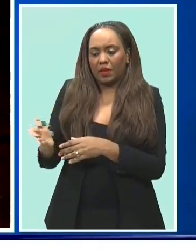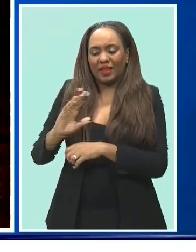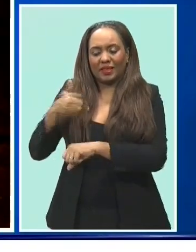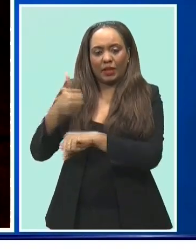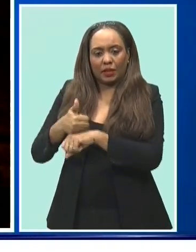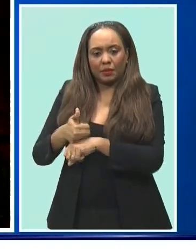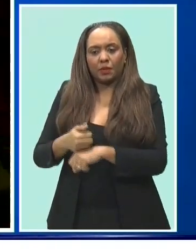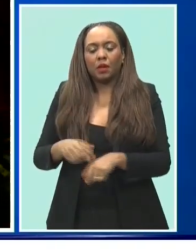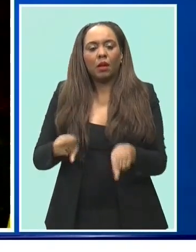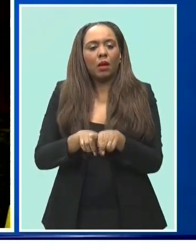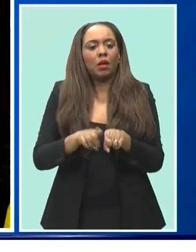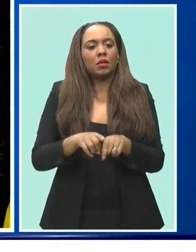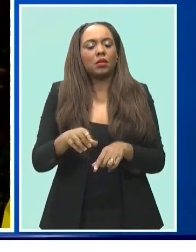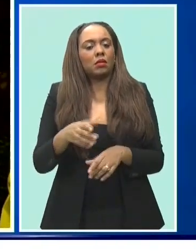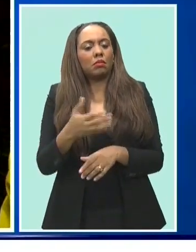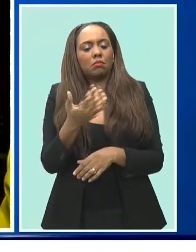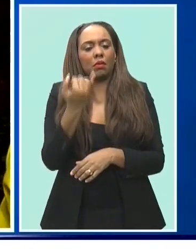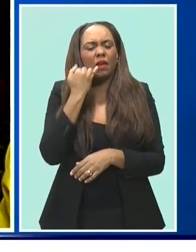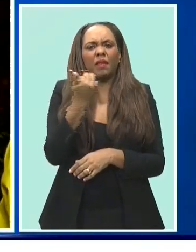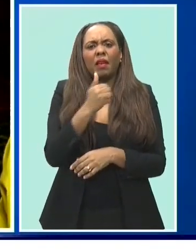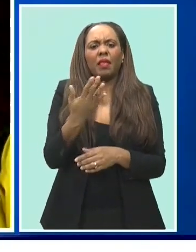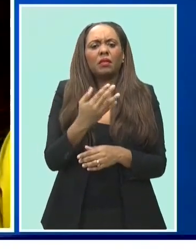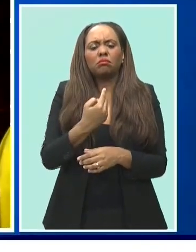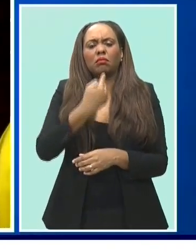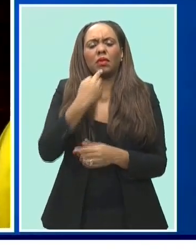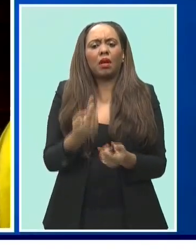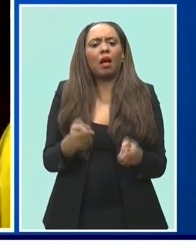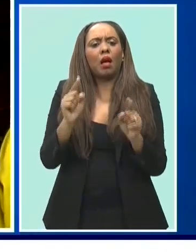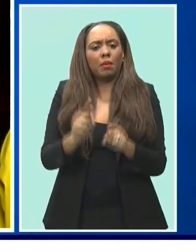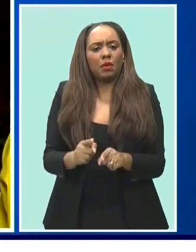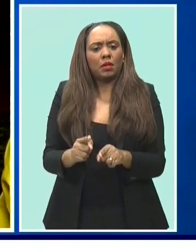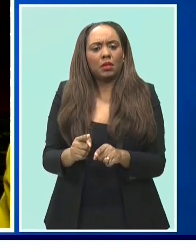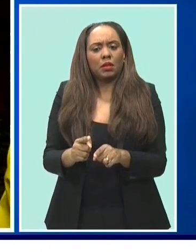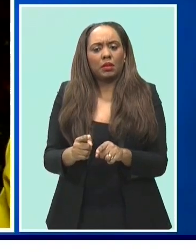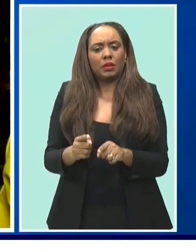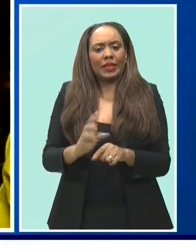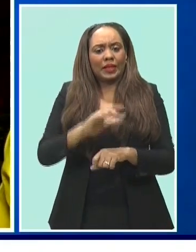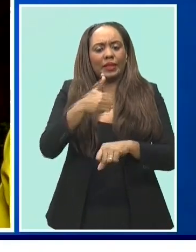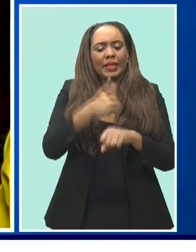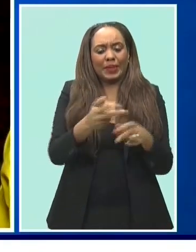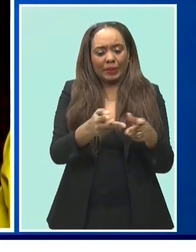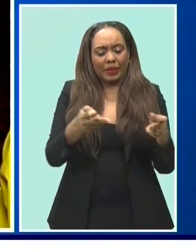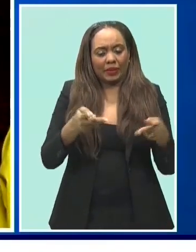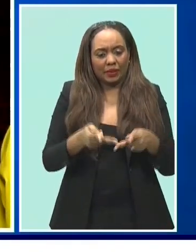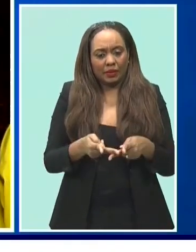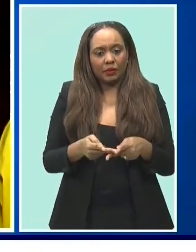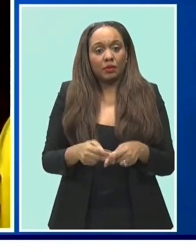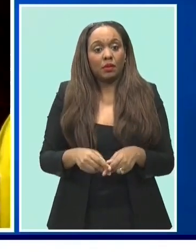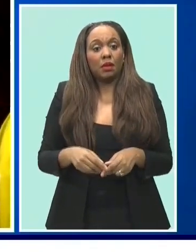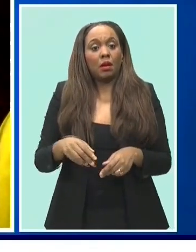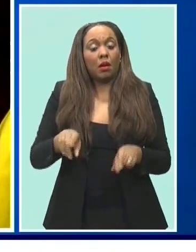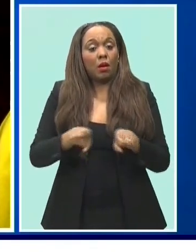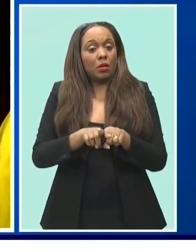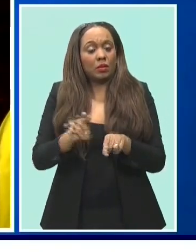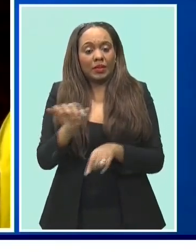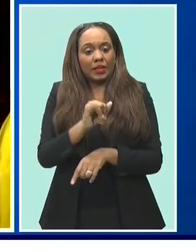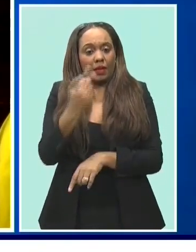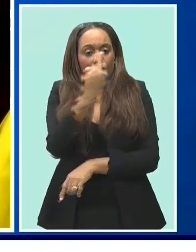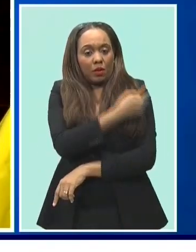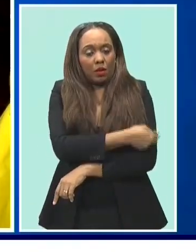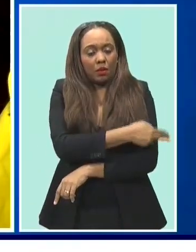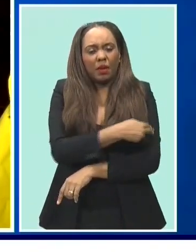in case anything is too serious, and there's also advanced medical post in case the Queen Elizabeth Hospital